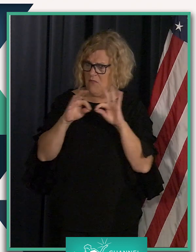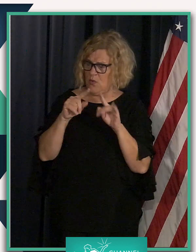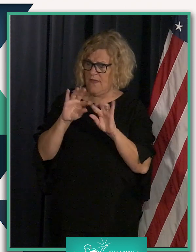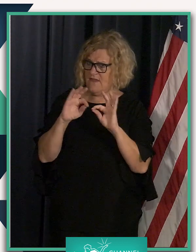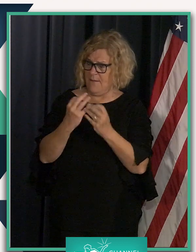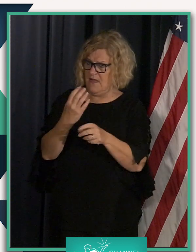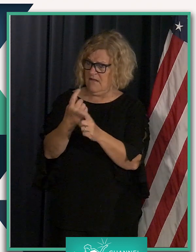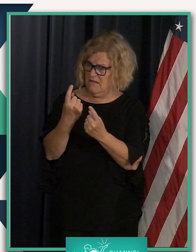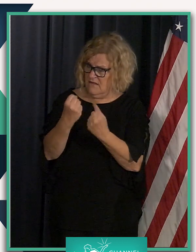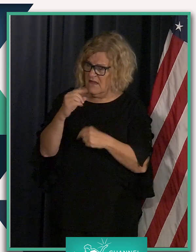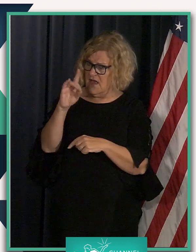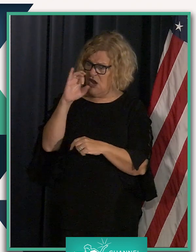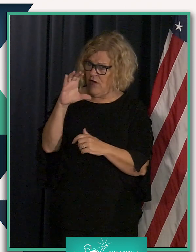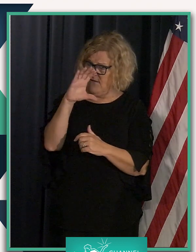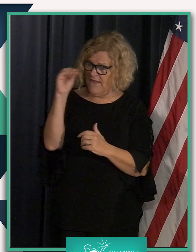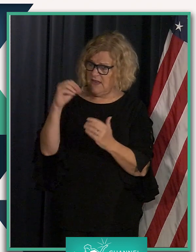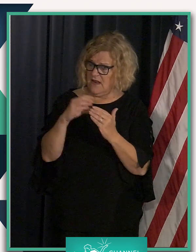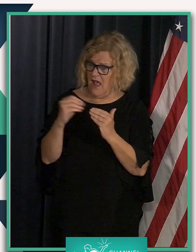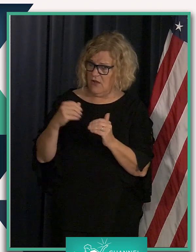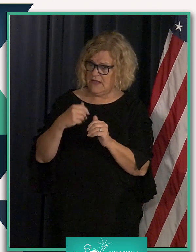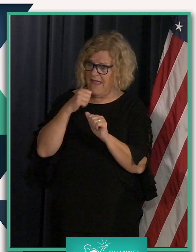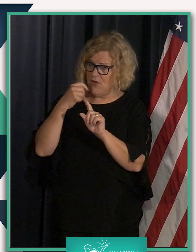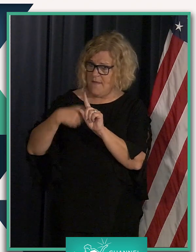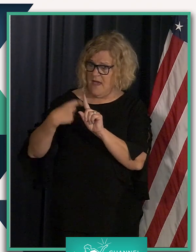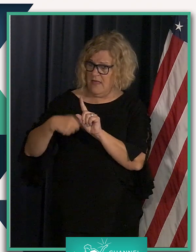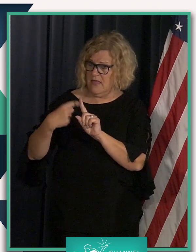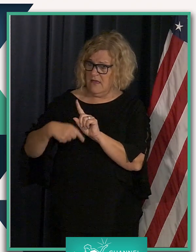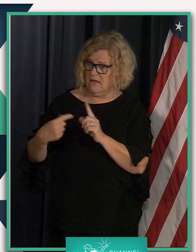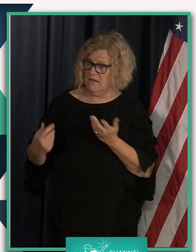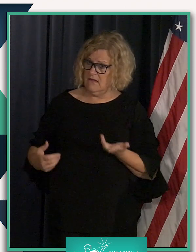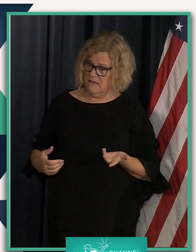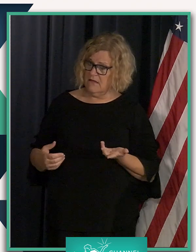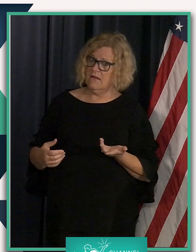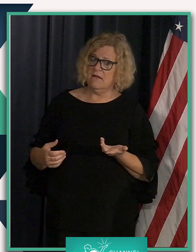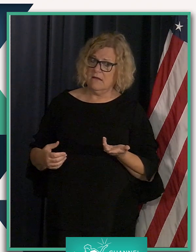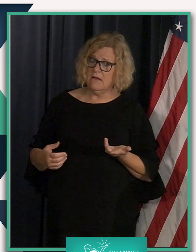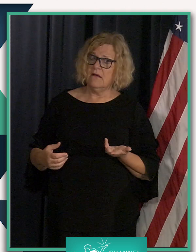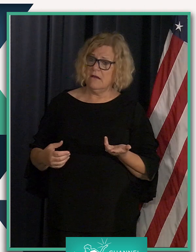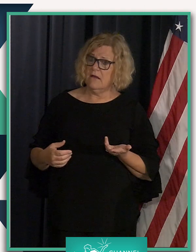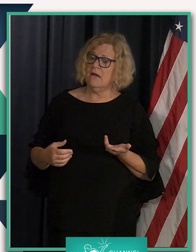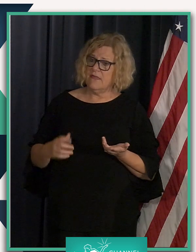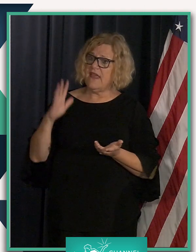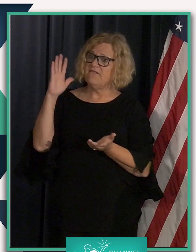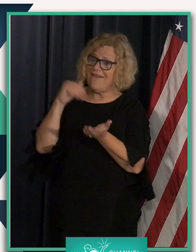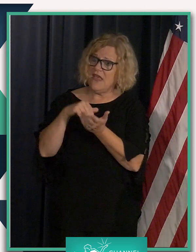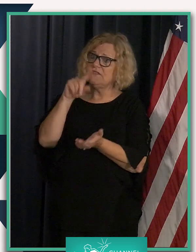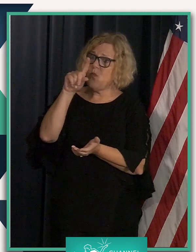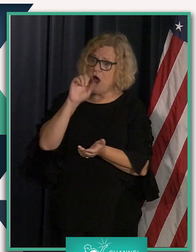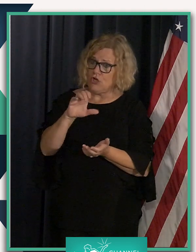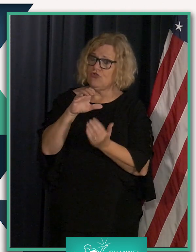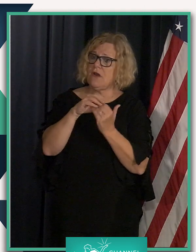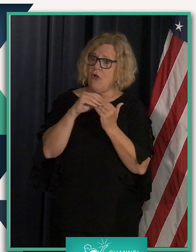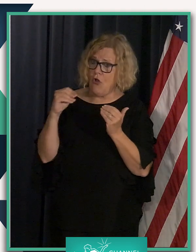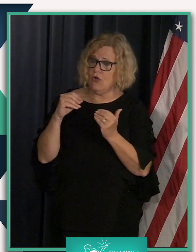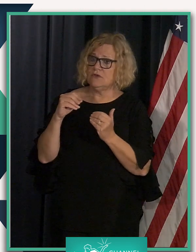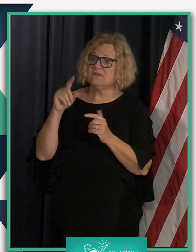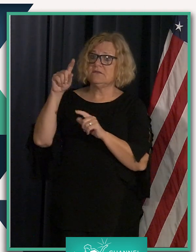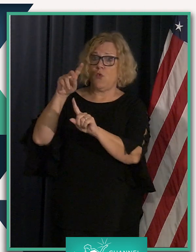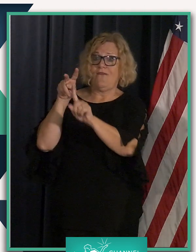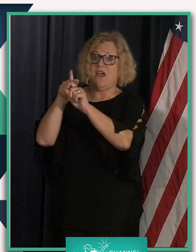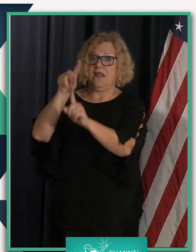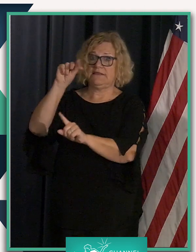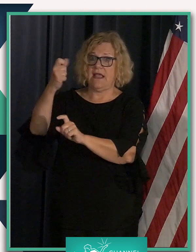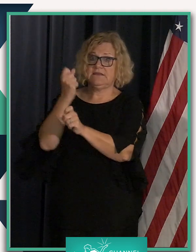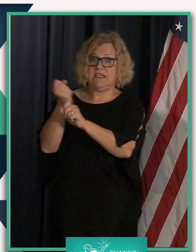To get $850 every single month, and then get $5,100 when you file